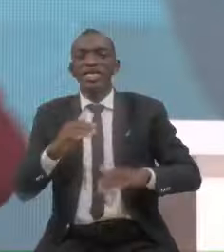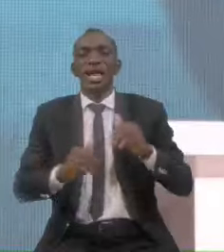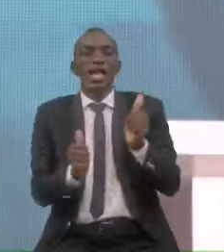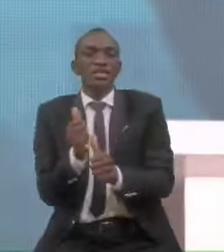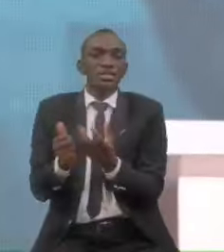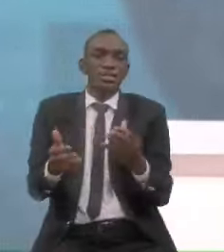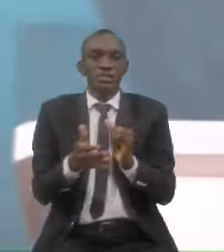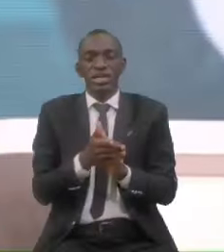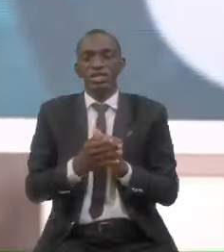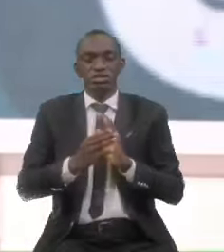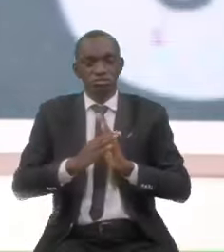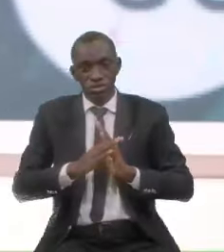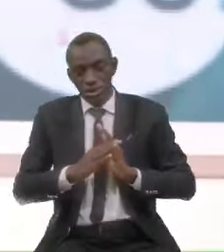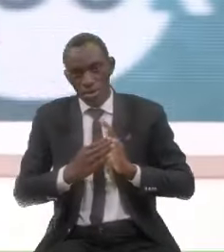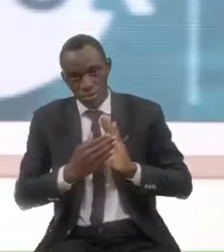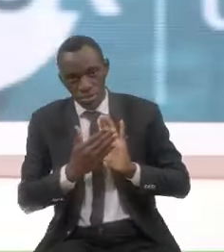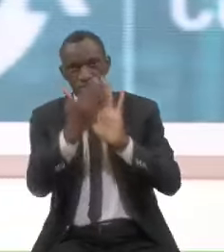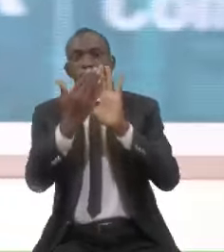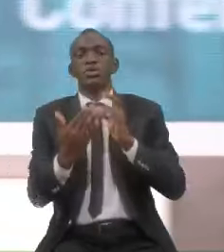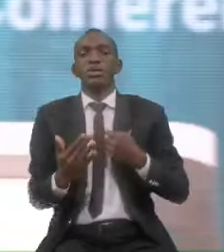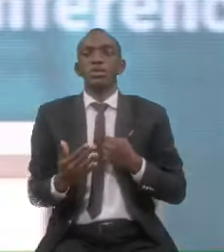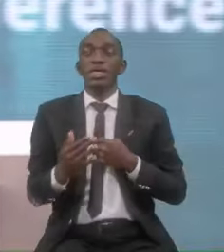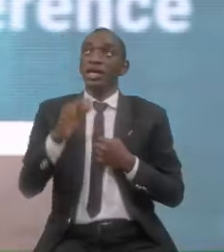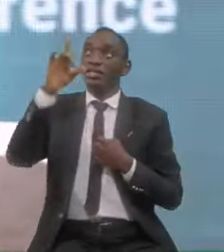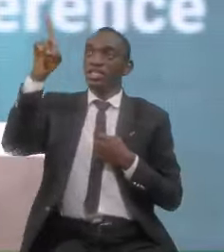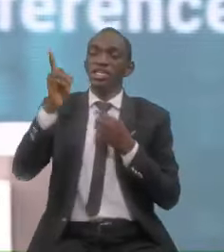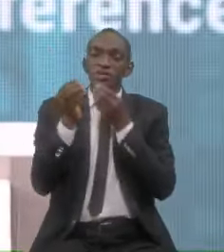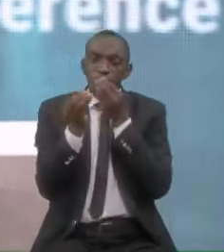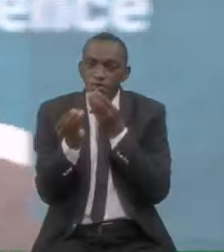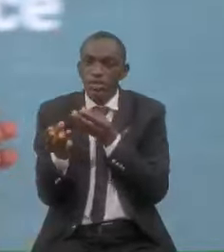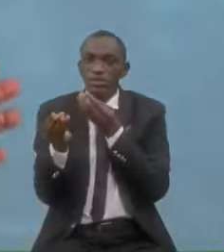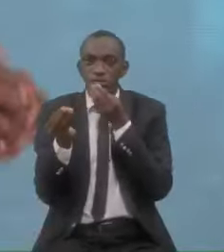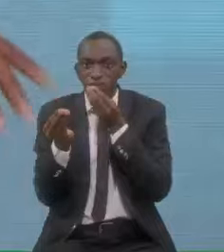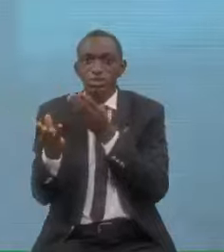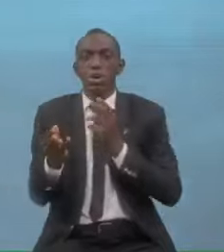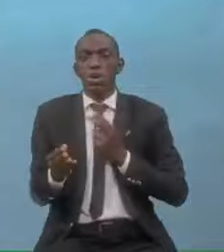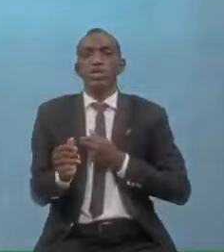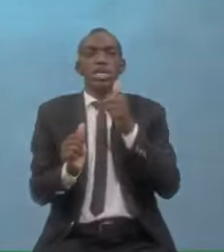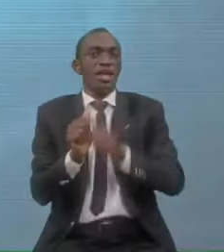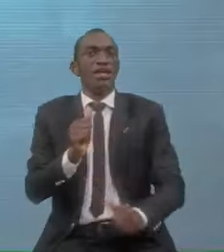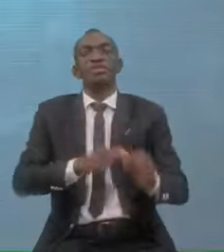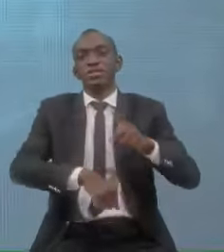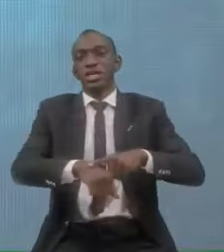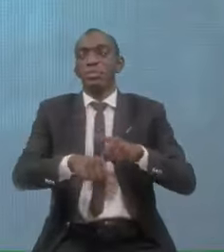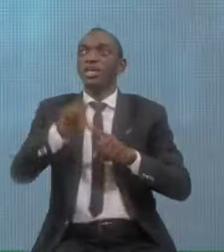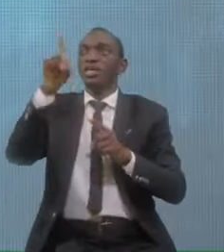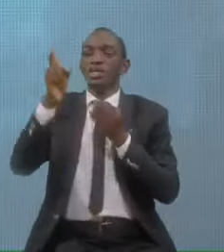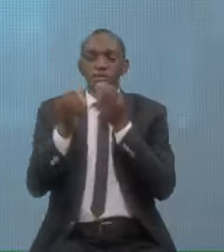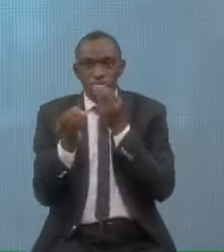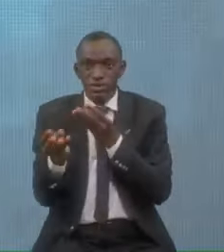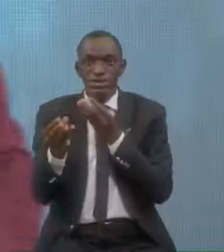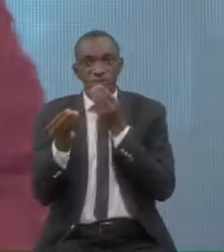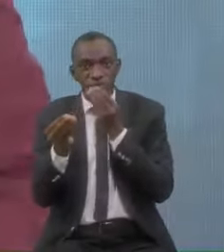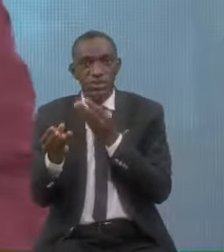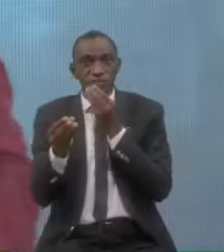nourishes us every time. And he nourishes us every time. And he nourishes us. You know, if you are not